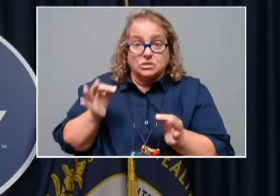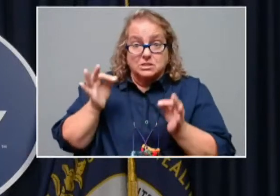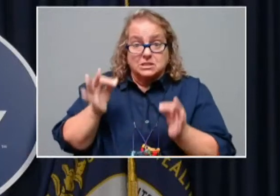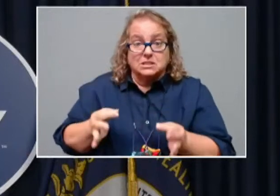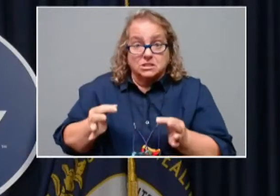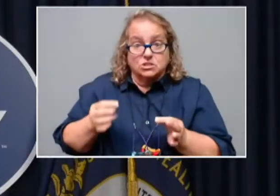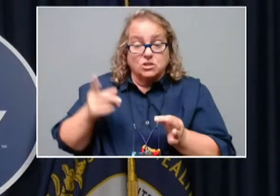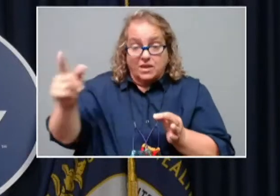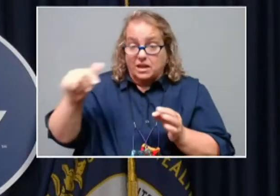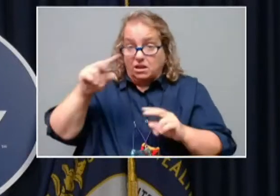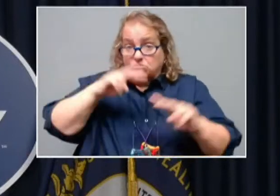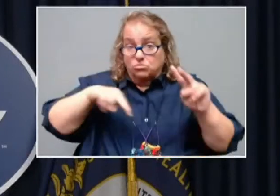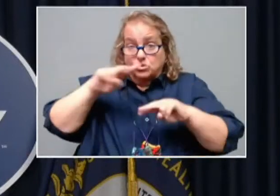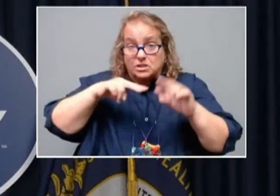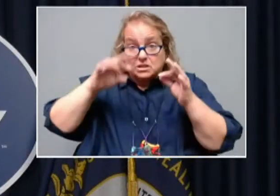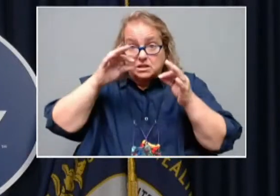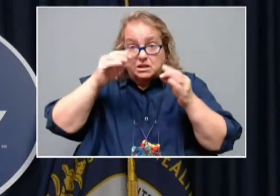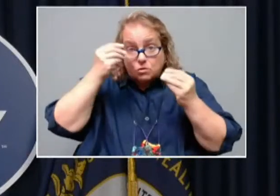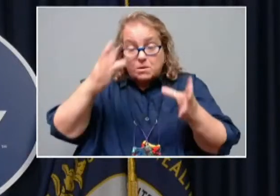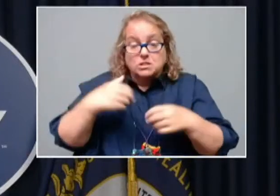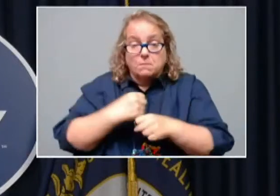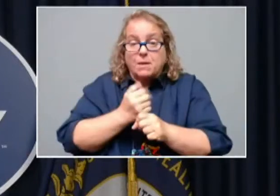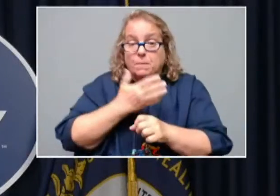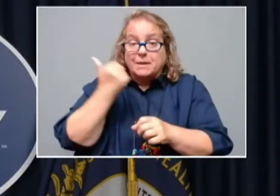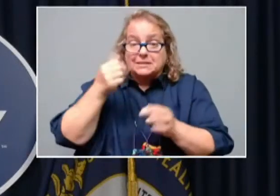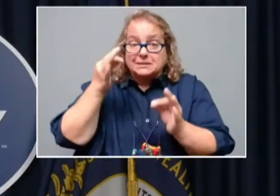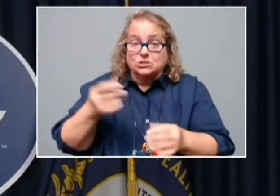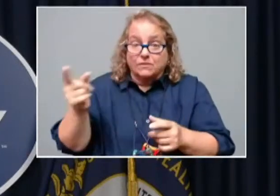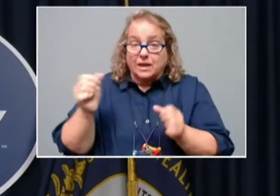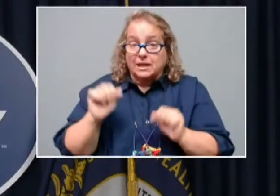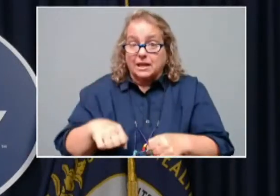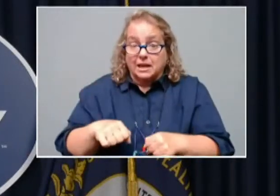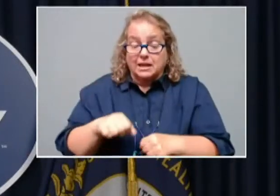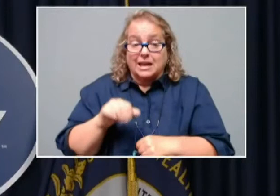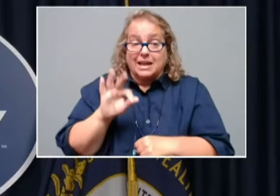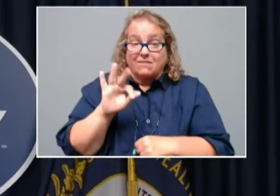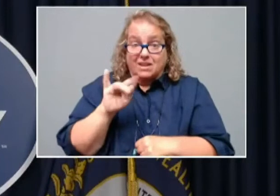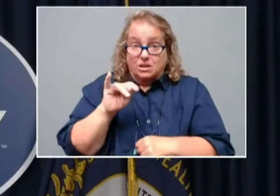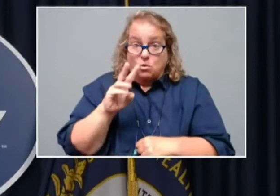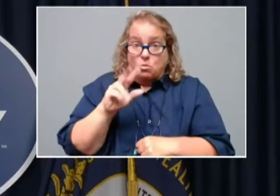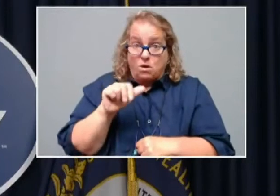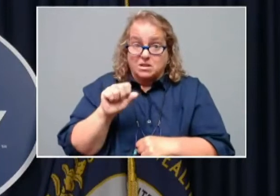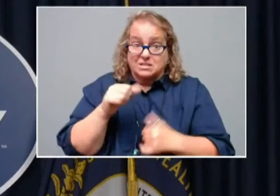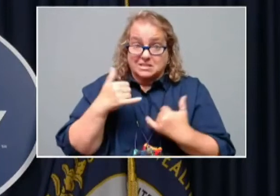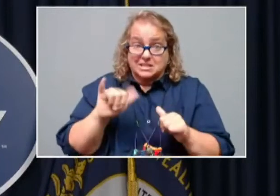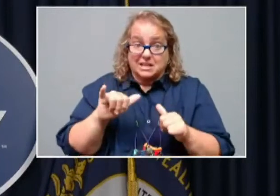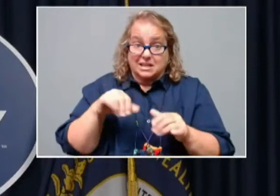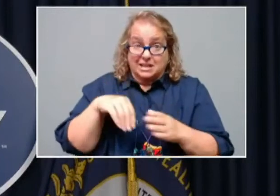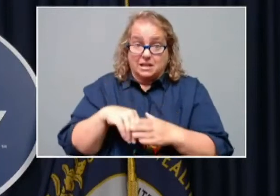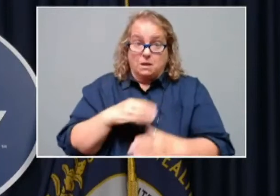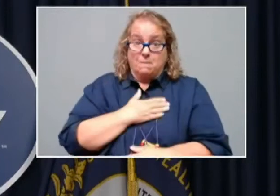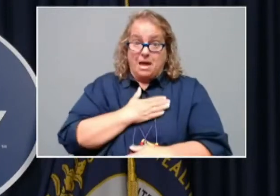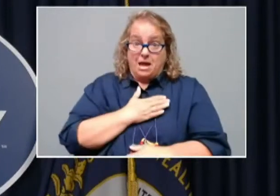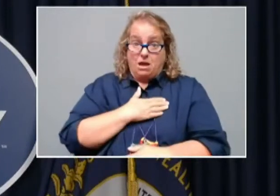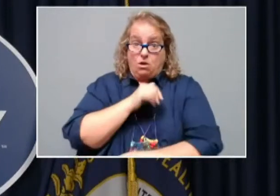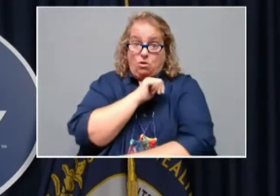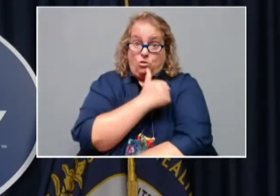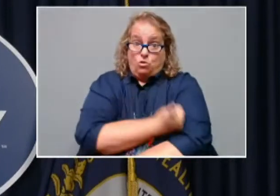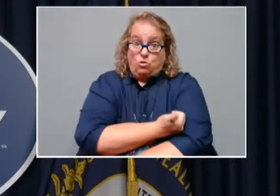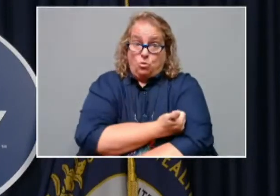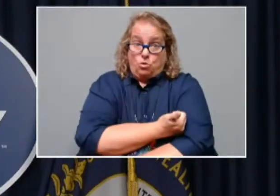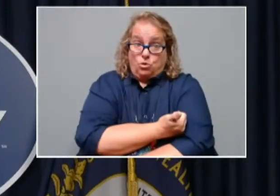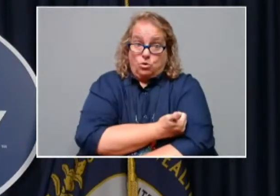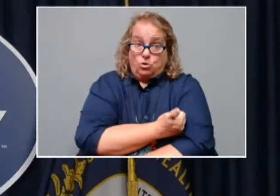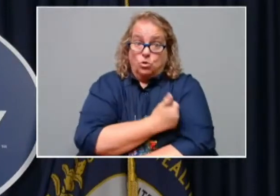and make the best decision that they can. If it was still in my authority,